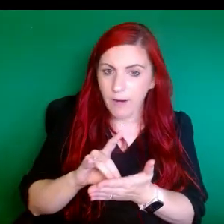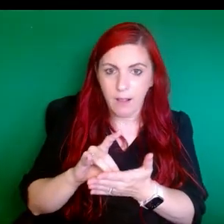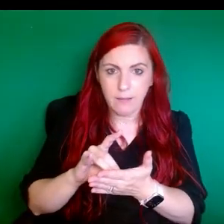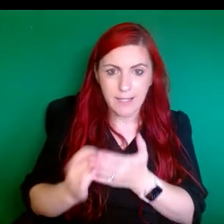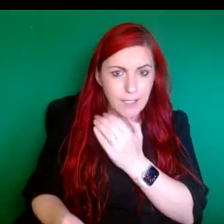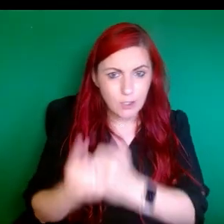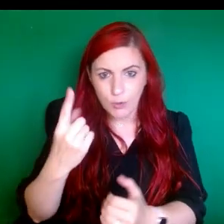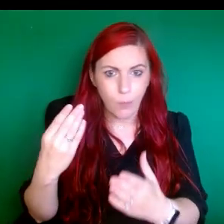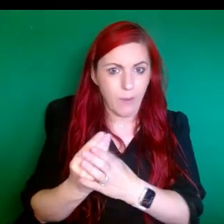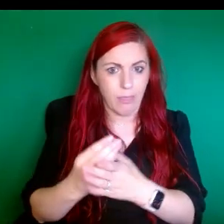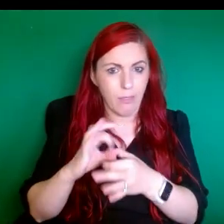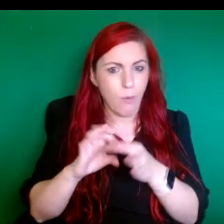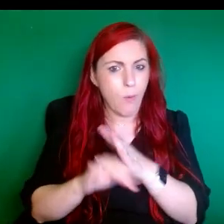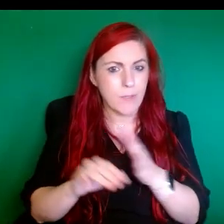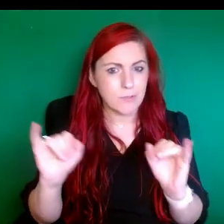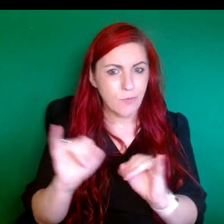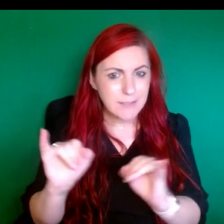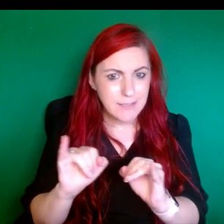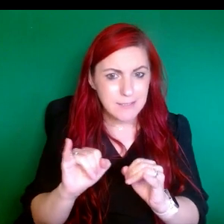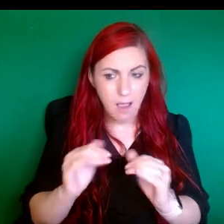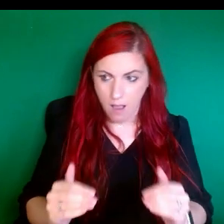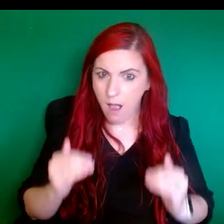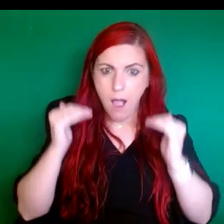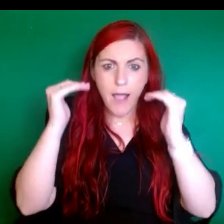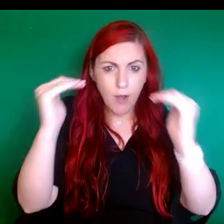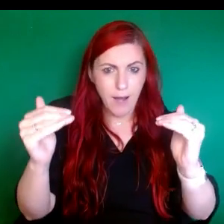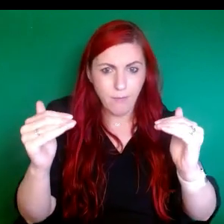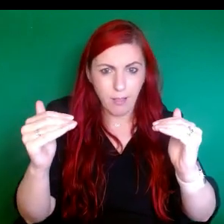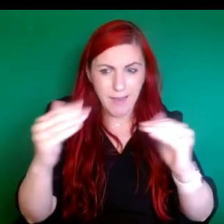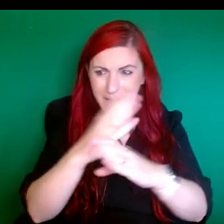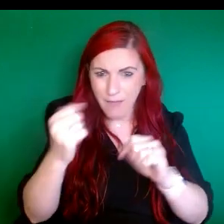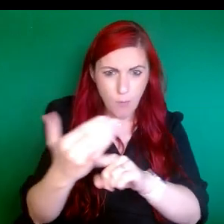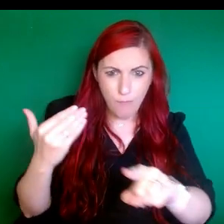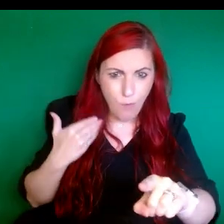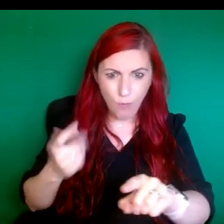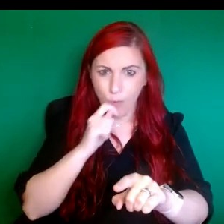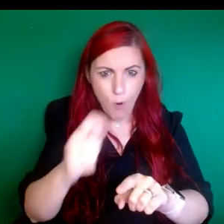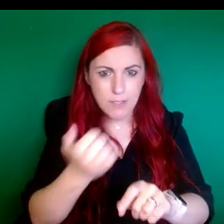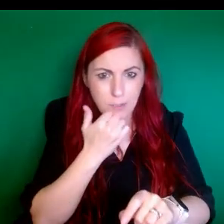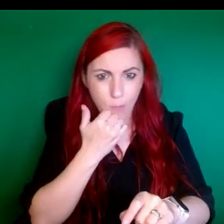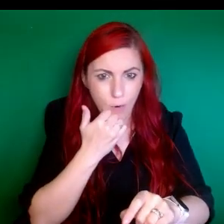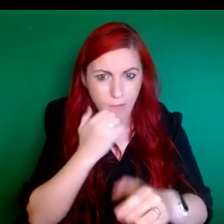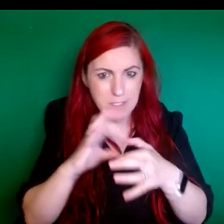abuse, and increasing situations when older people are facing isolation and compromised nutrition and health.